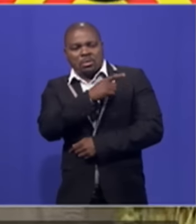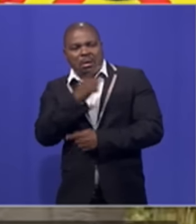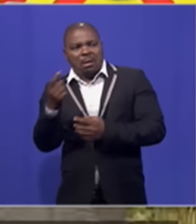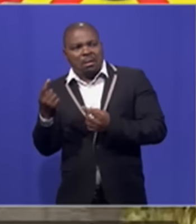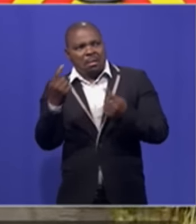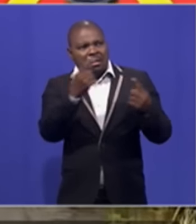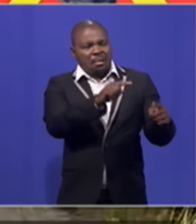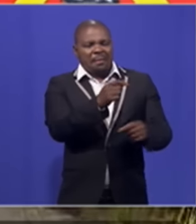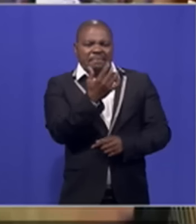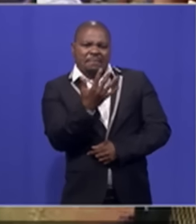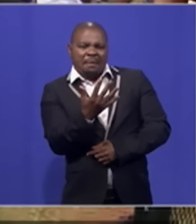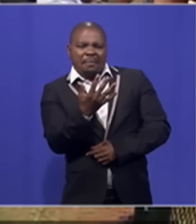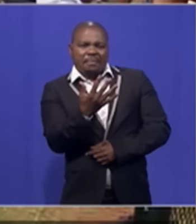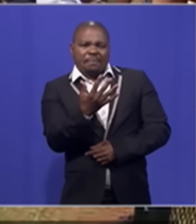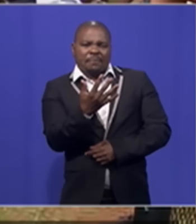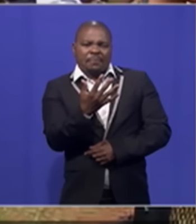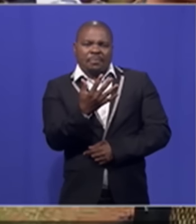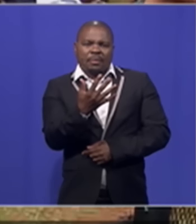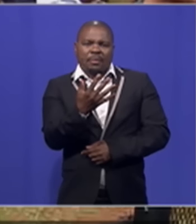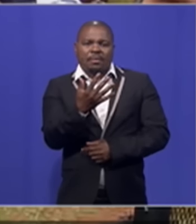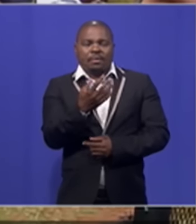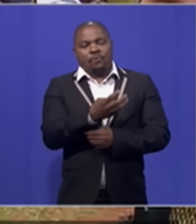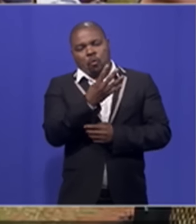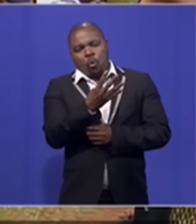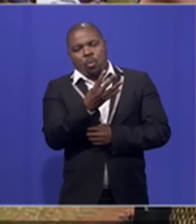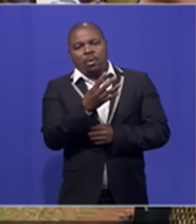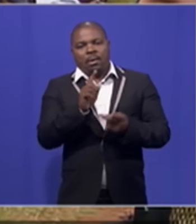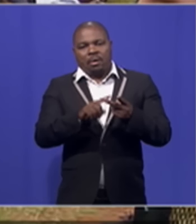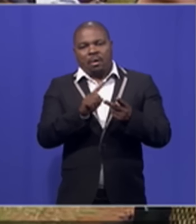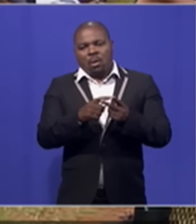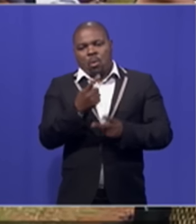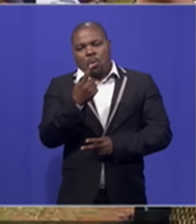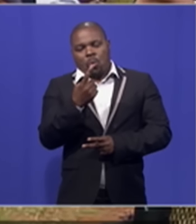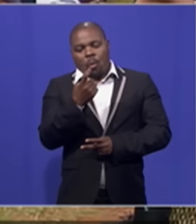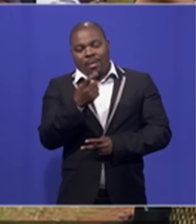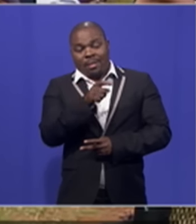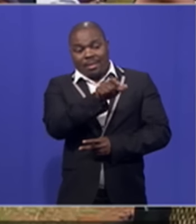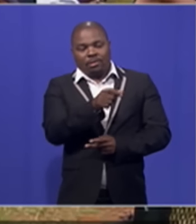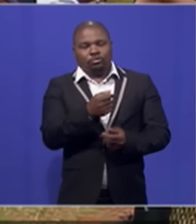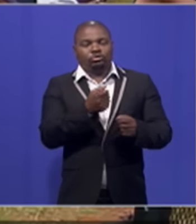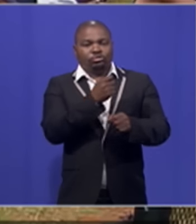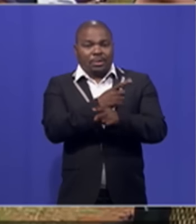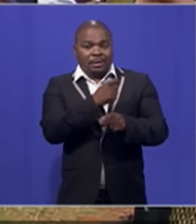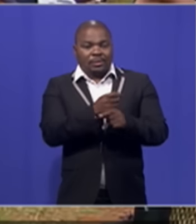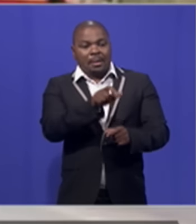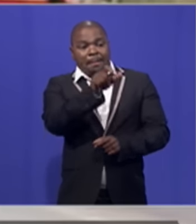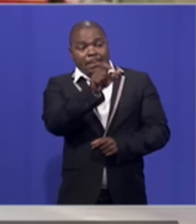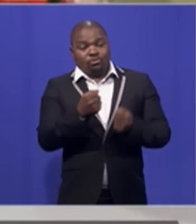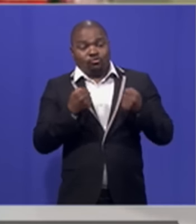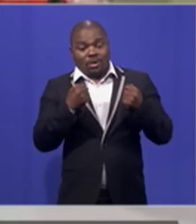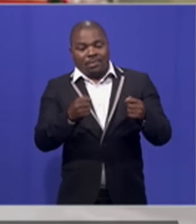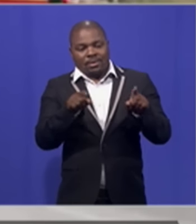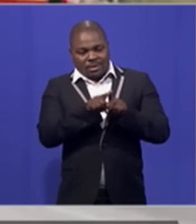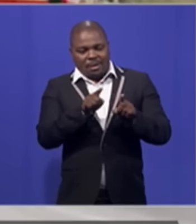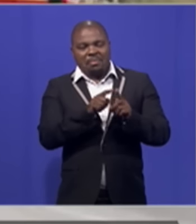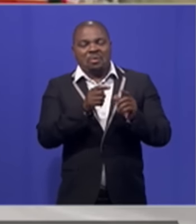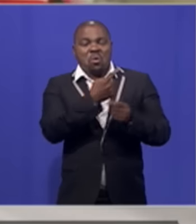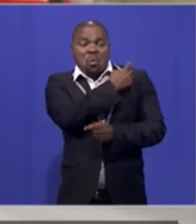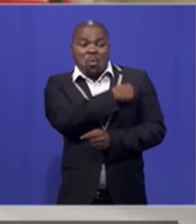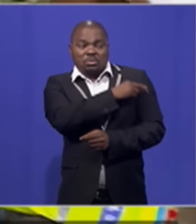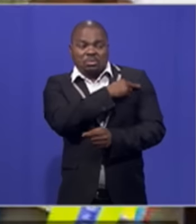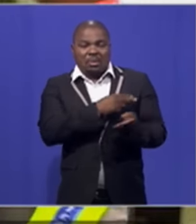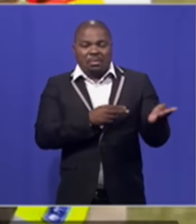bang bahlano ba ile ba ka bang bane mme o mong hape ne le yena mokganni wa tekesi le yena o la lebiswa sepetlele.